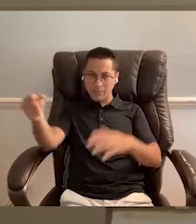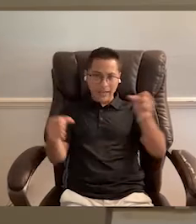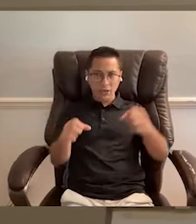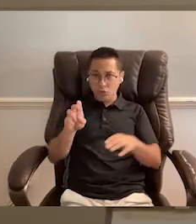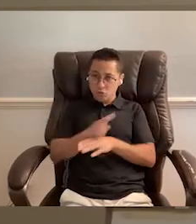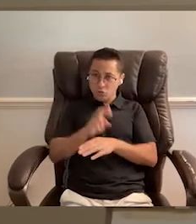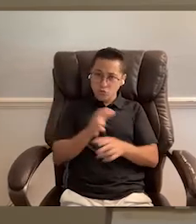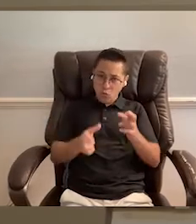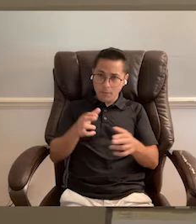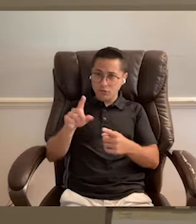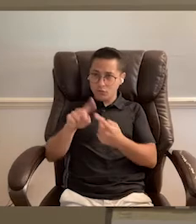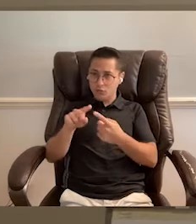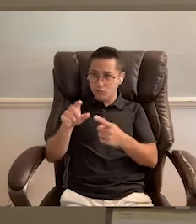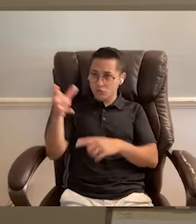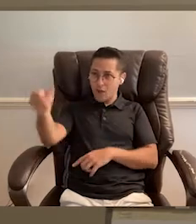simulation.